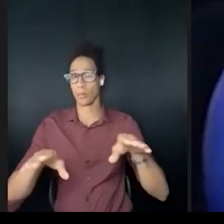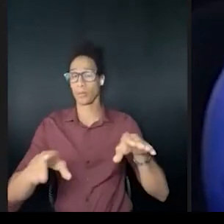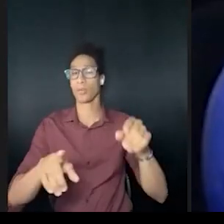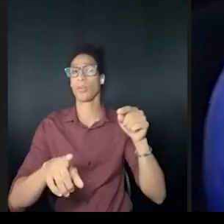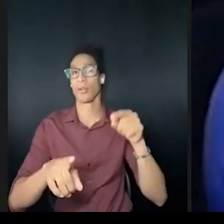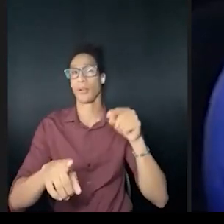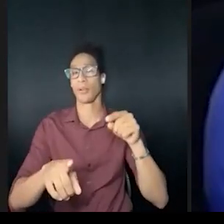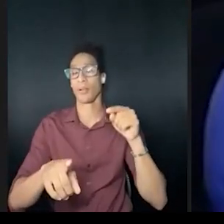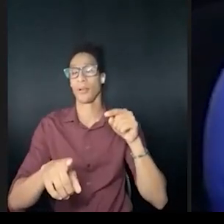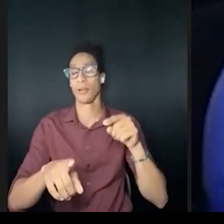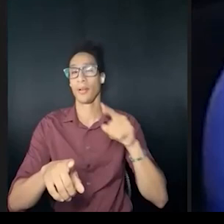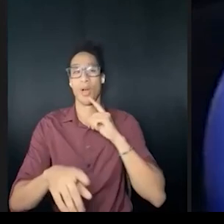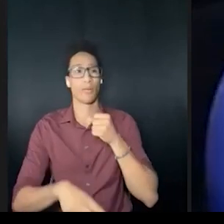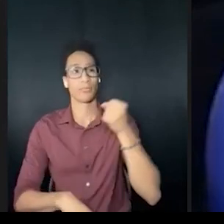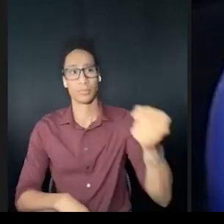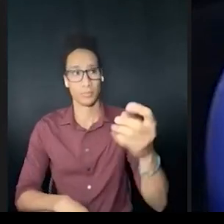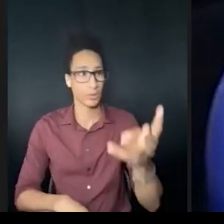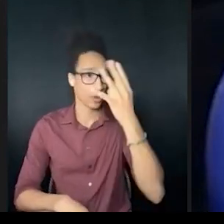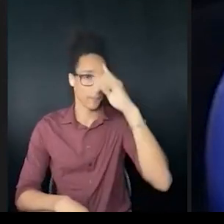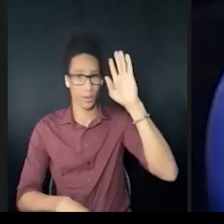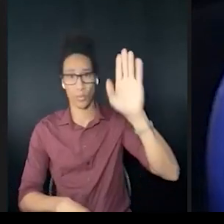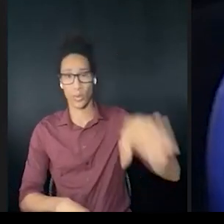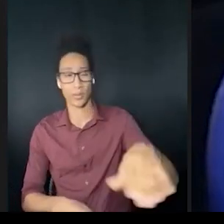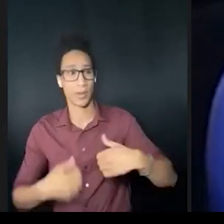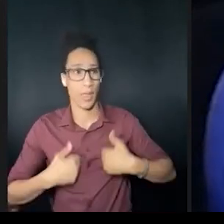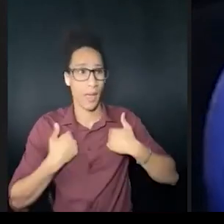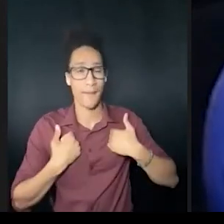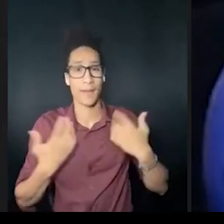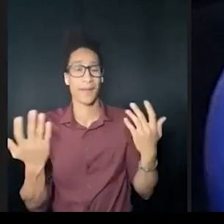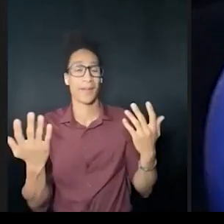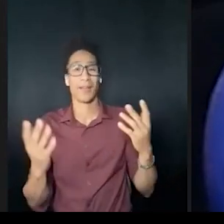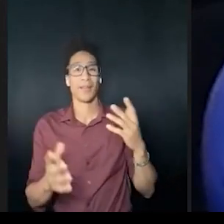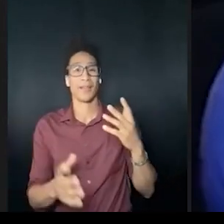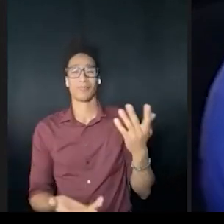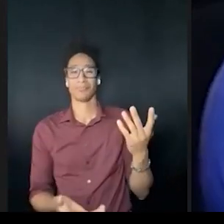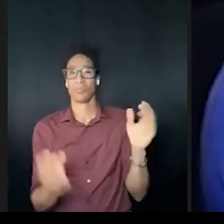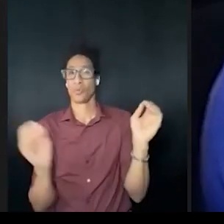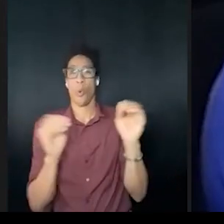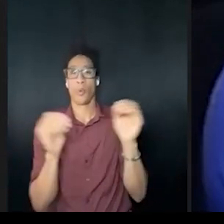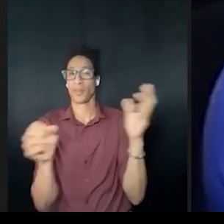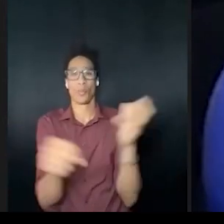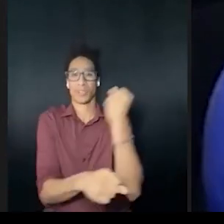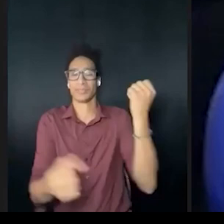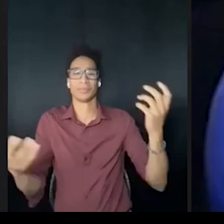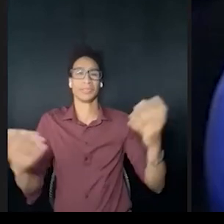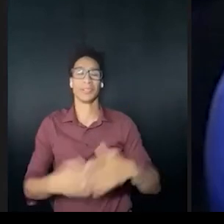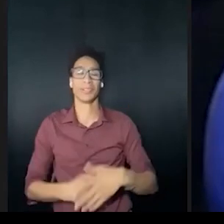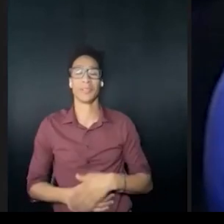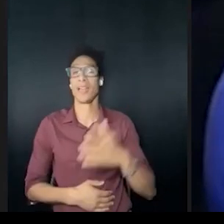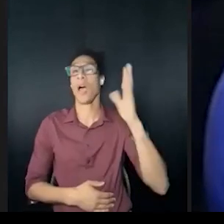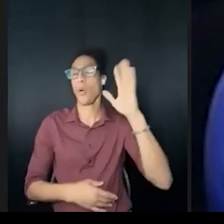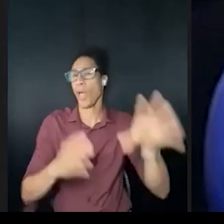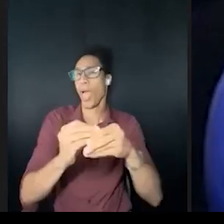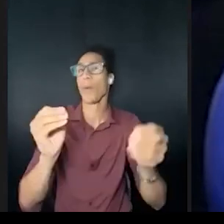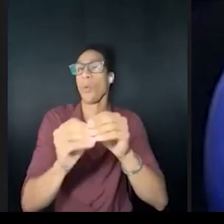of their lives, that like Catherine mentioned, no one wins there. And in fact, I'll take it a step further. There are people who get